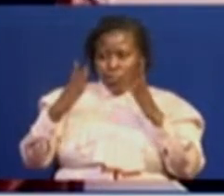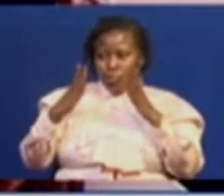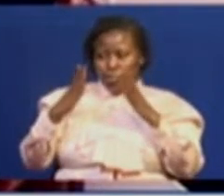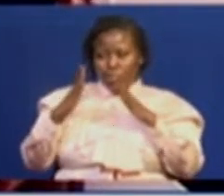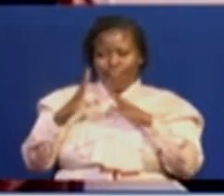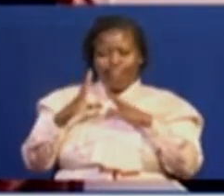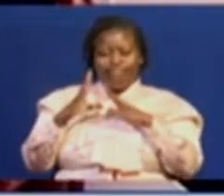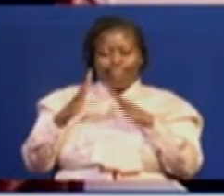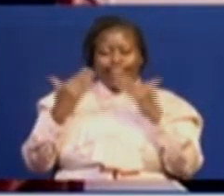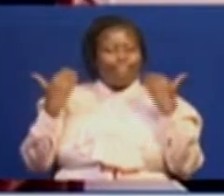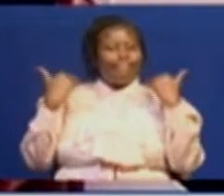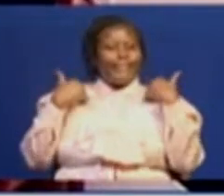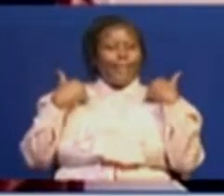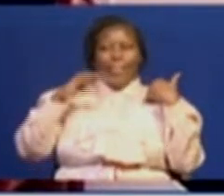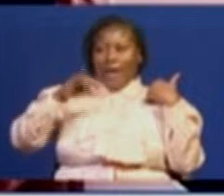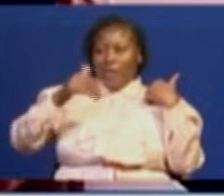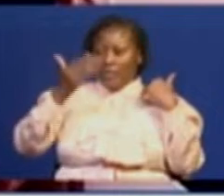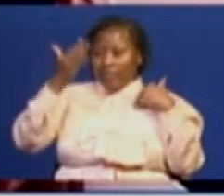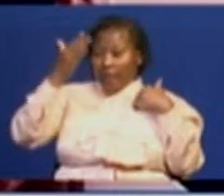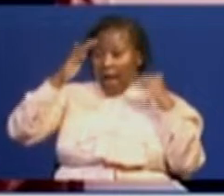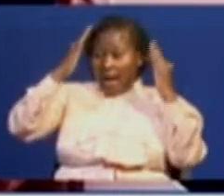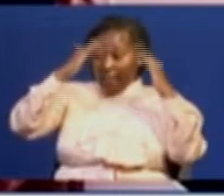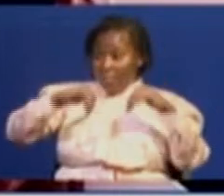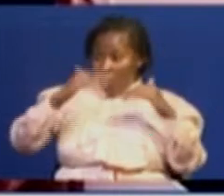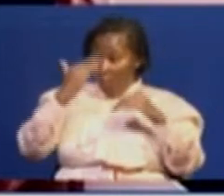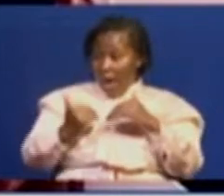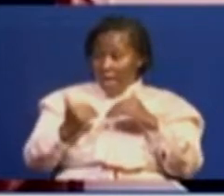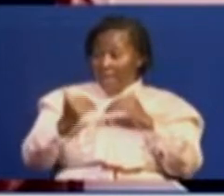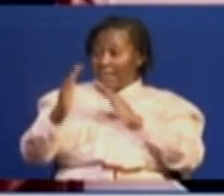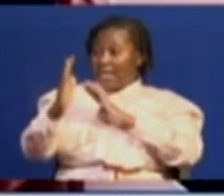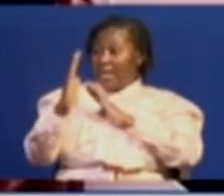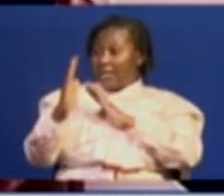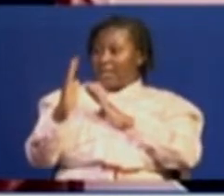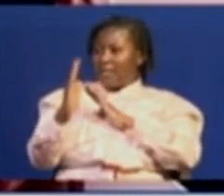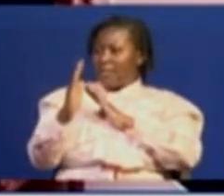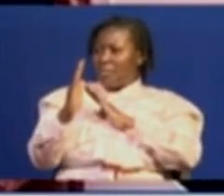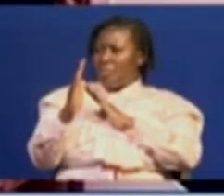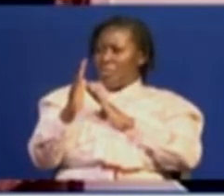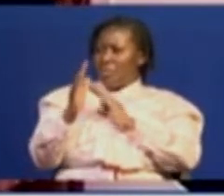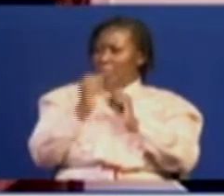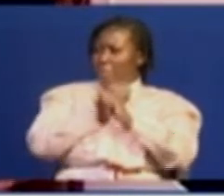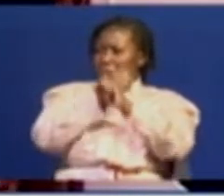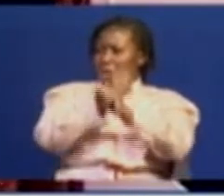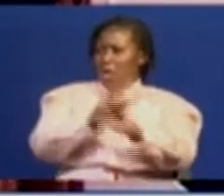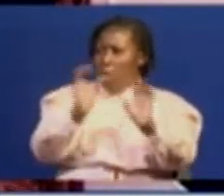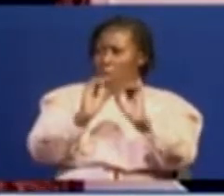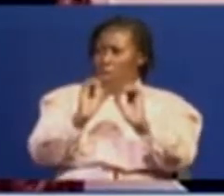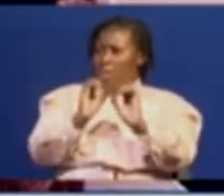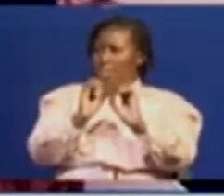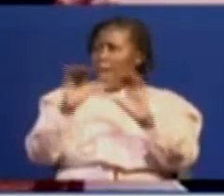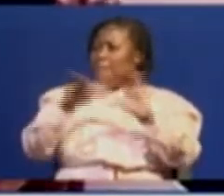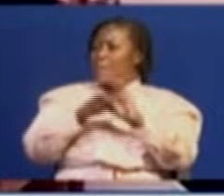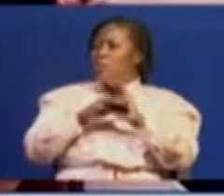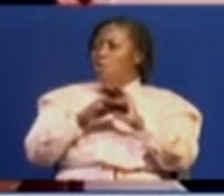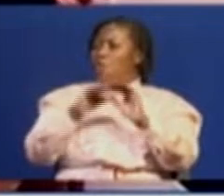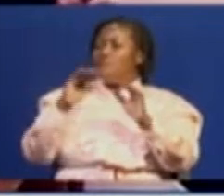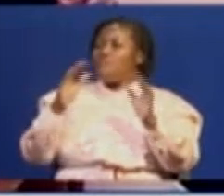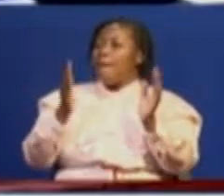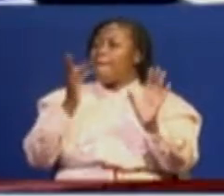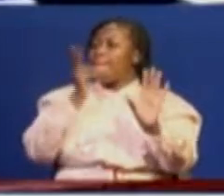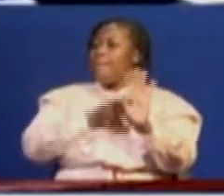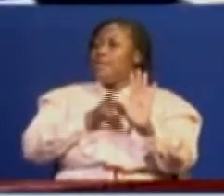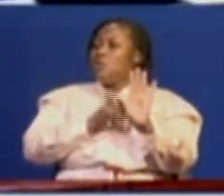county assembly because our security was not guaranteed. Thank you. Were there members of